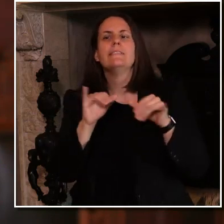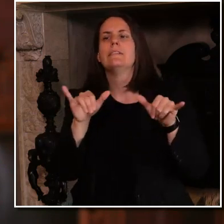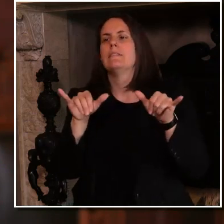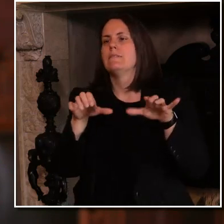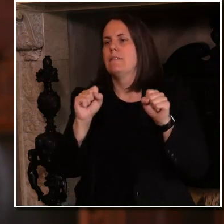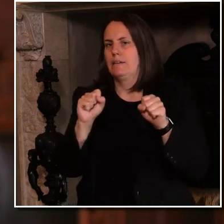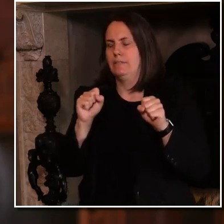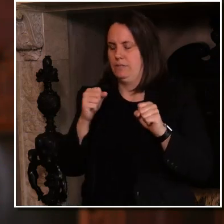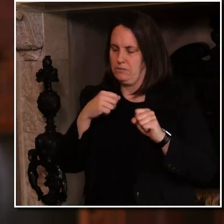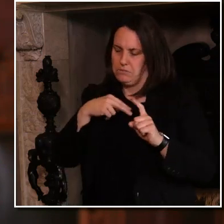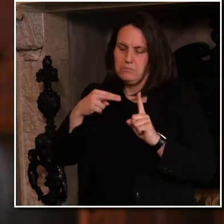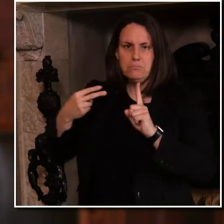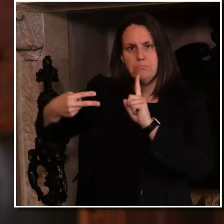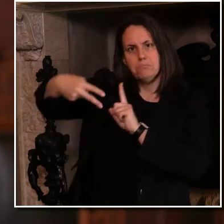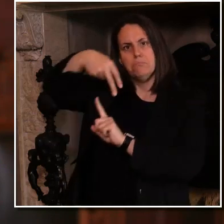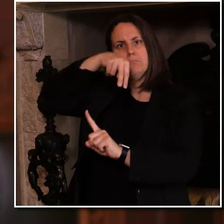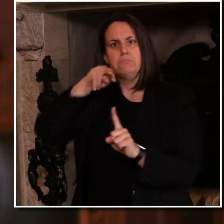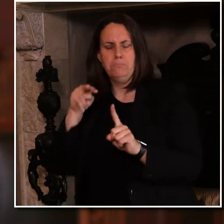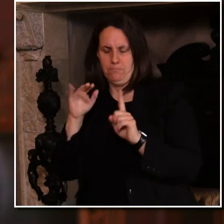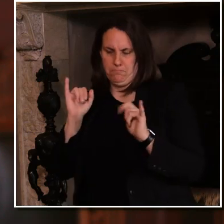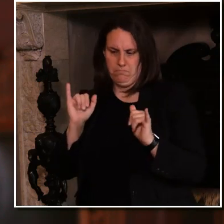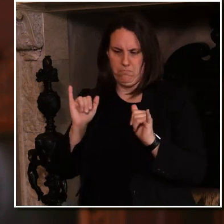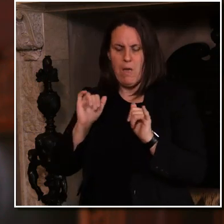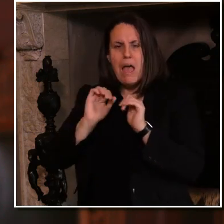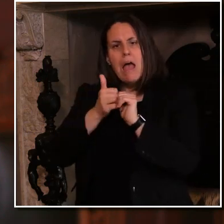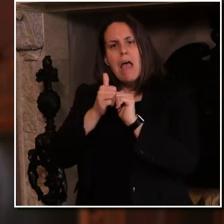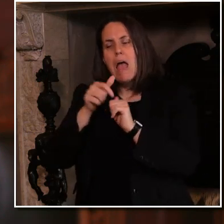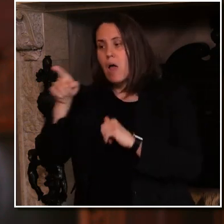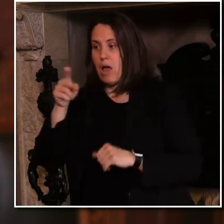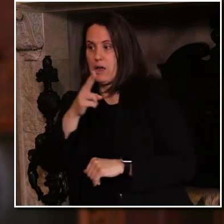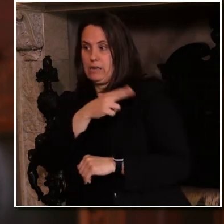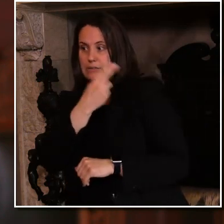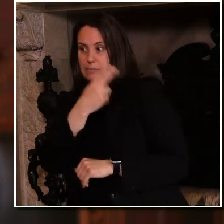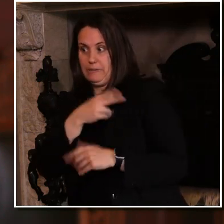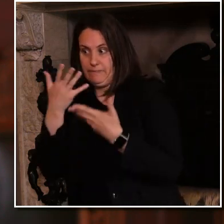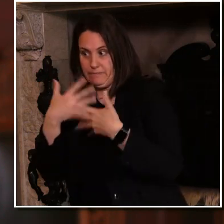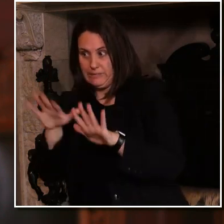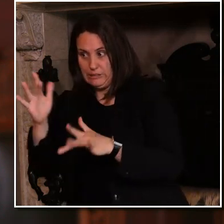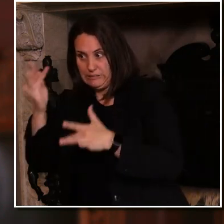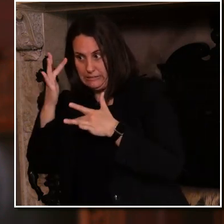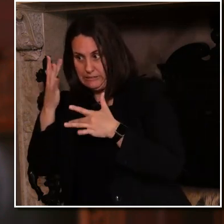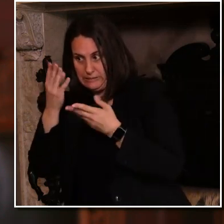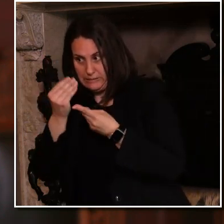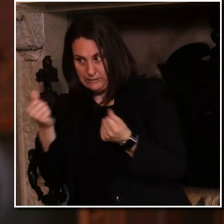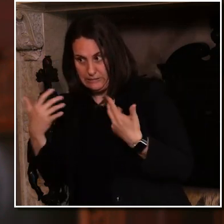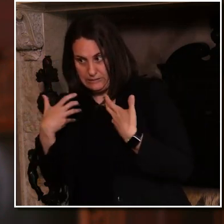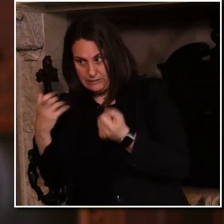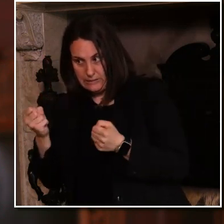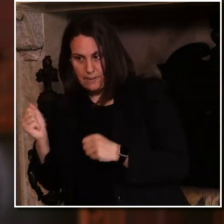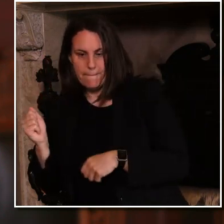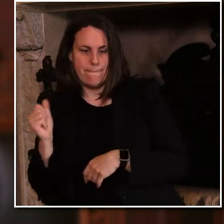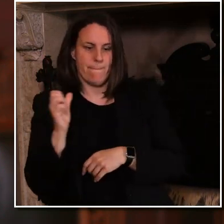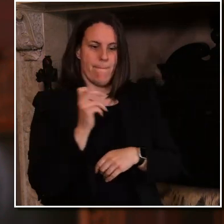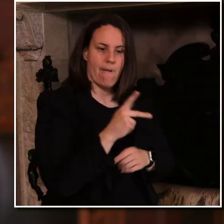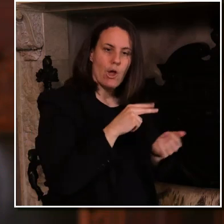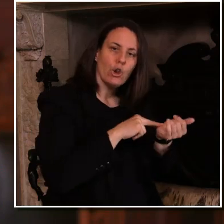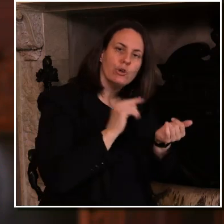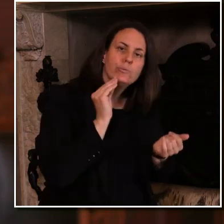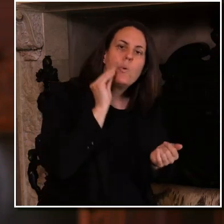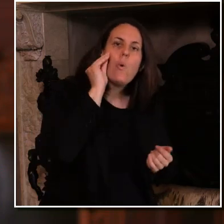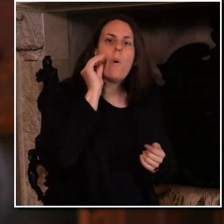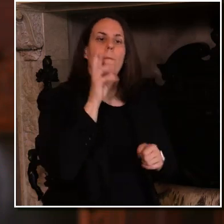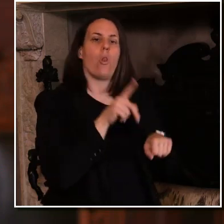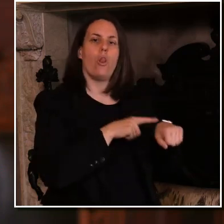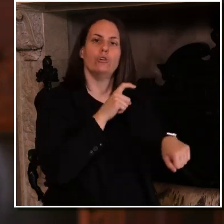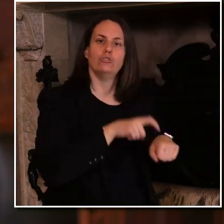these transitions and these transfers between hospital and nursing home, which could obviously can go in both